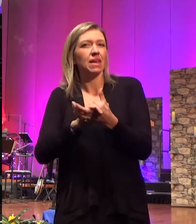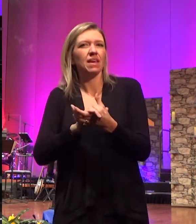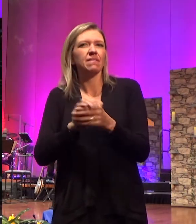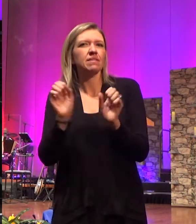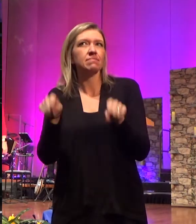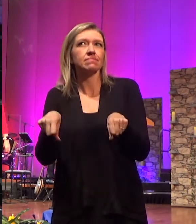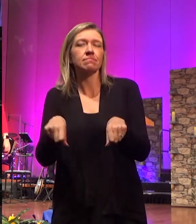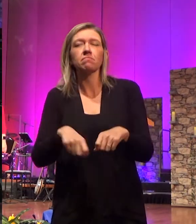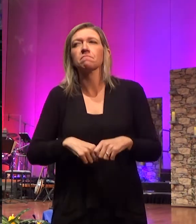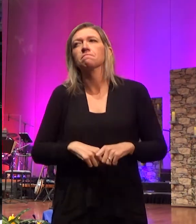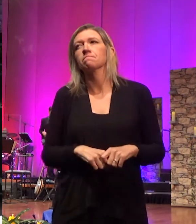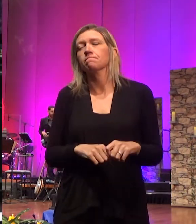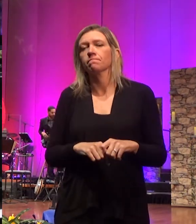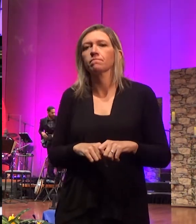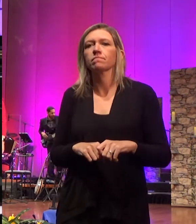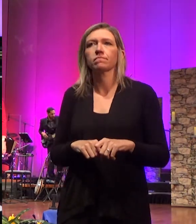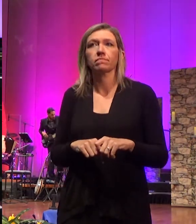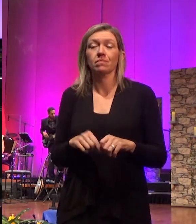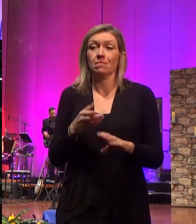it.